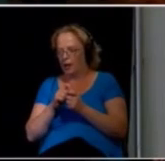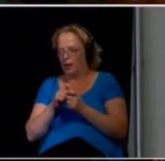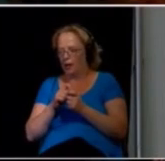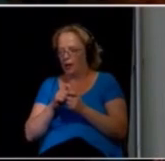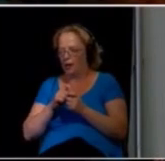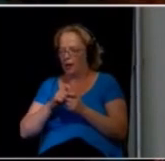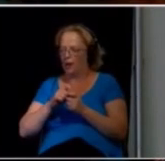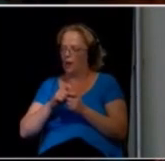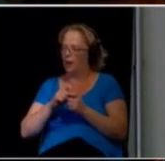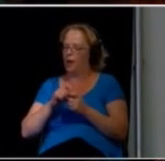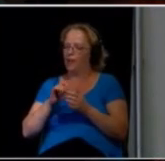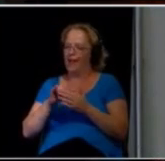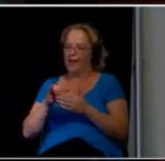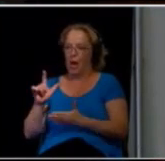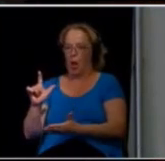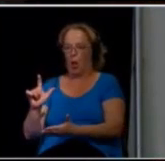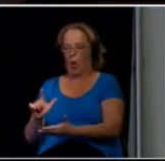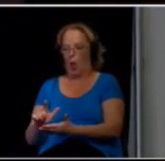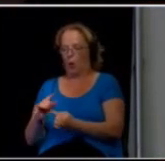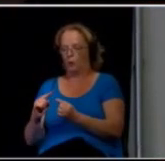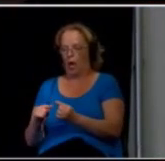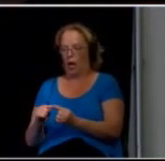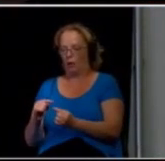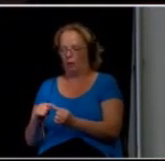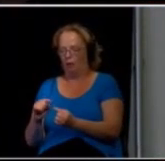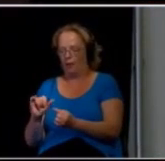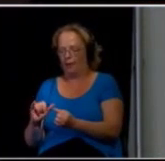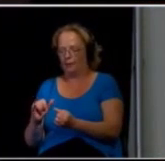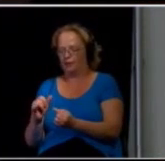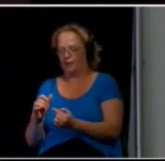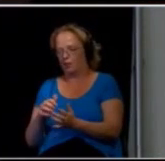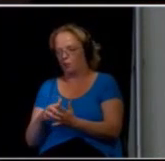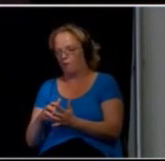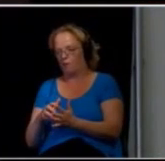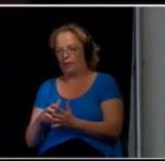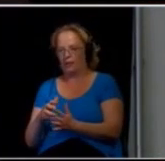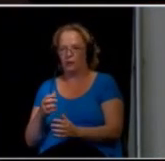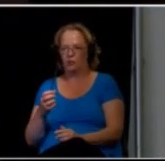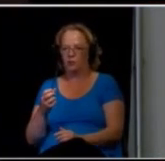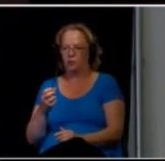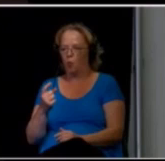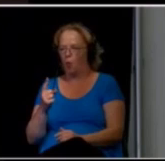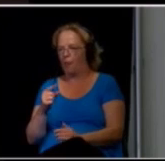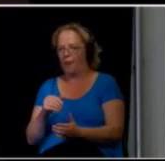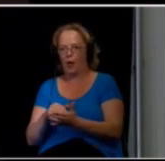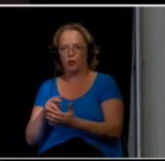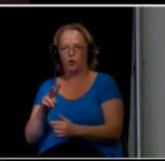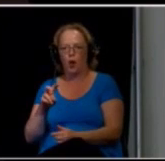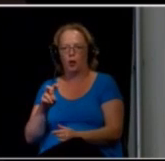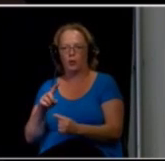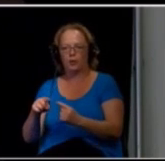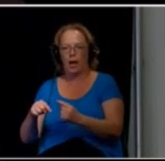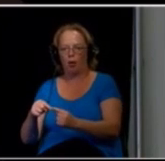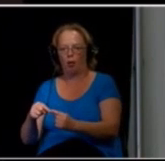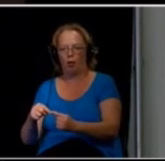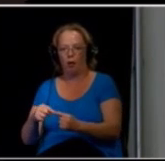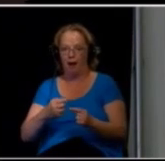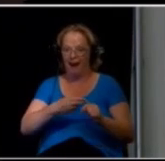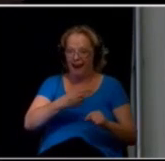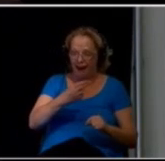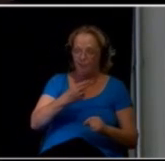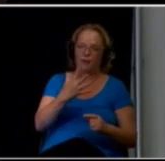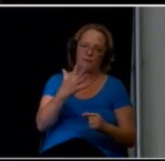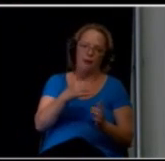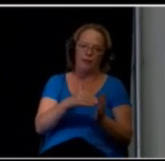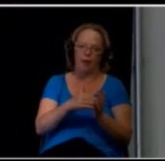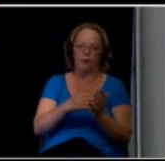so-called sort of low cycle thing would be like roughly 1,200 cycles. And the high cycle will be 5,000 cycles.